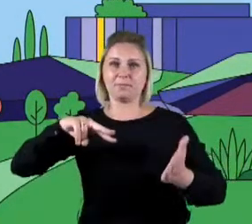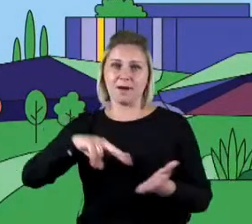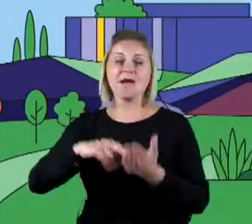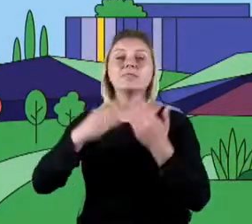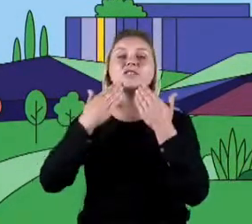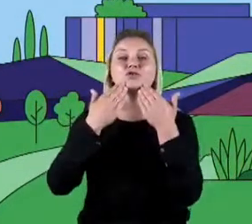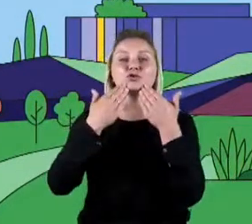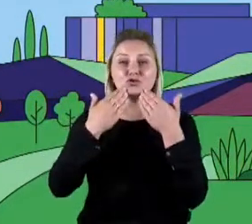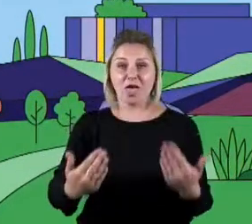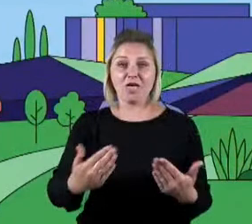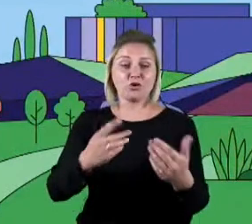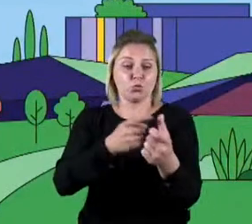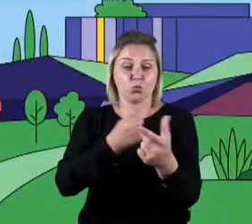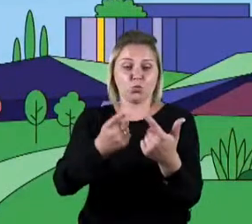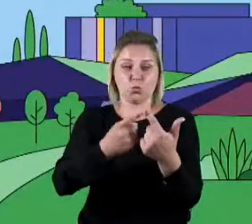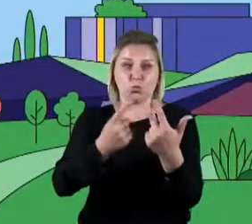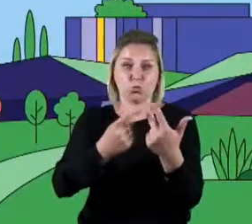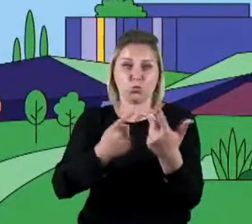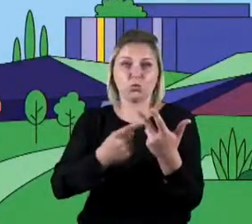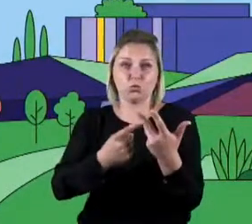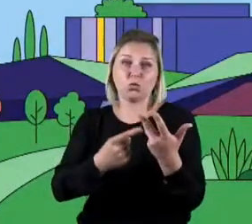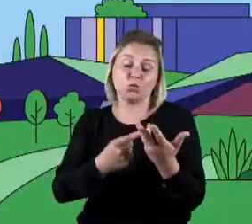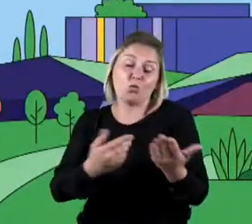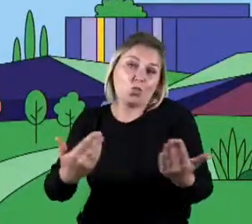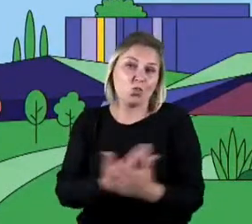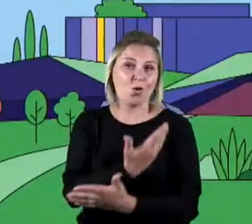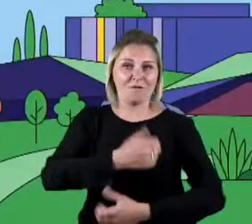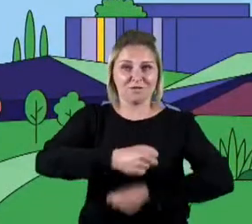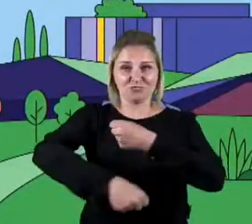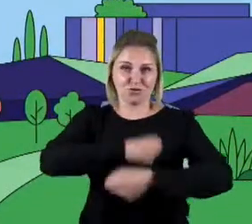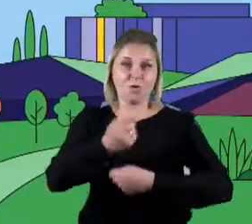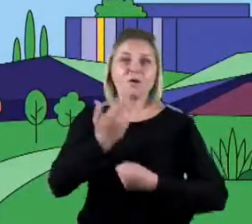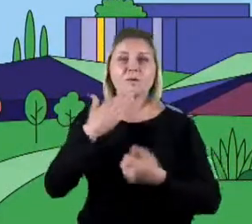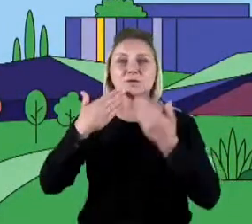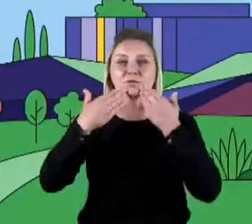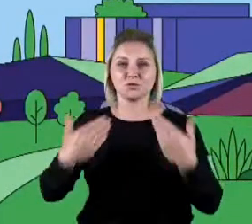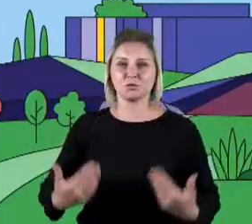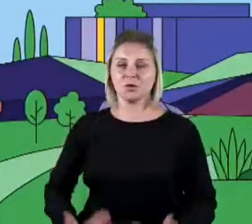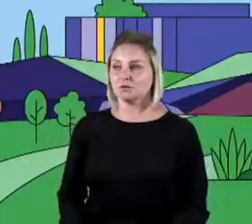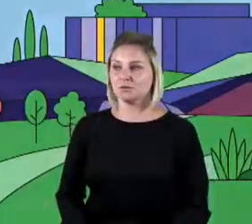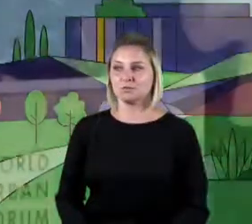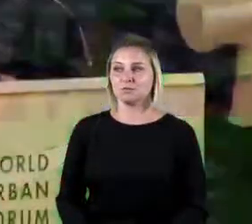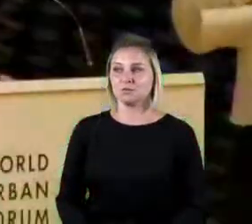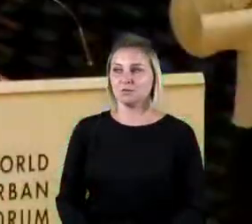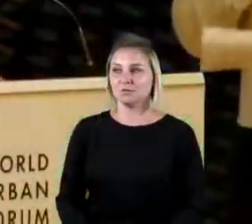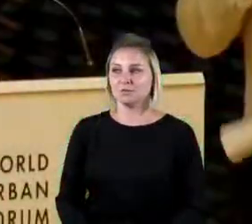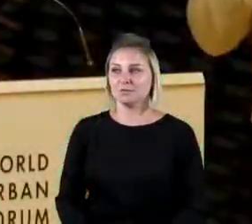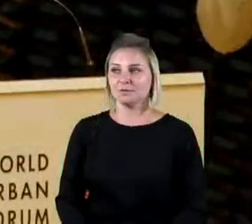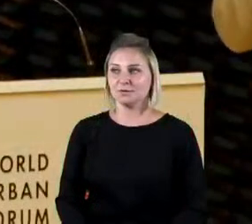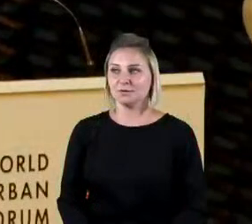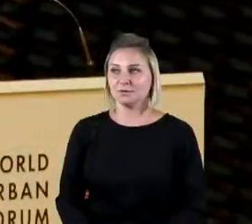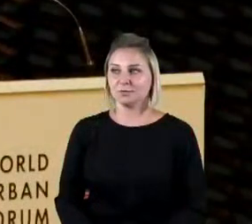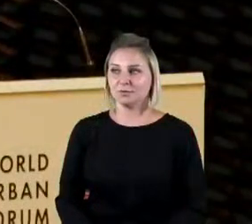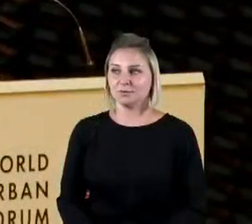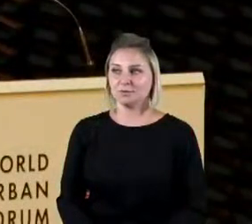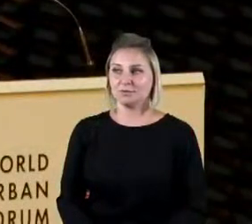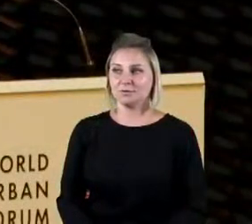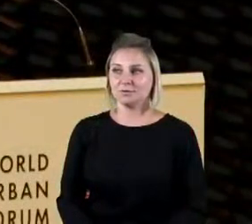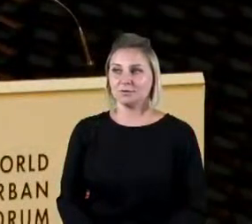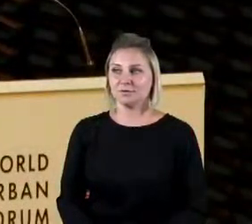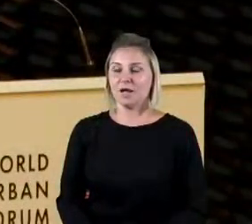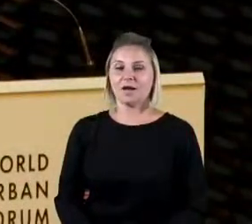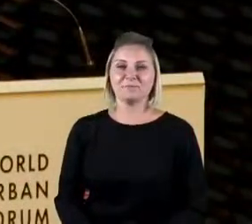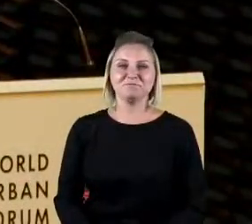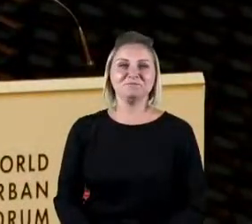new agenda. And as a result, we can have new possibilities. Thank you very much.